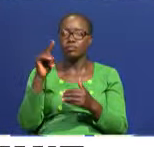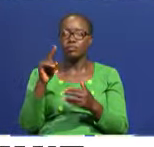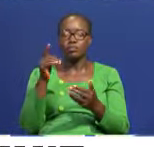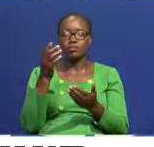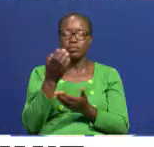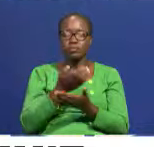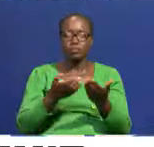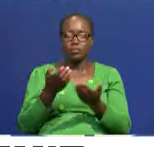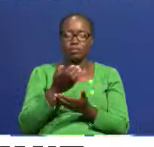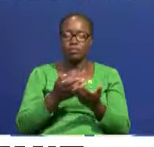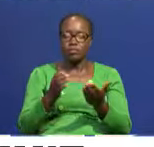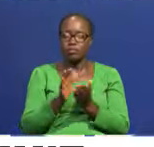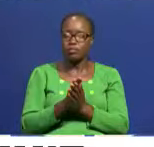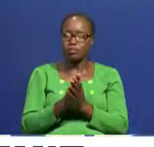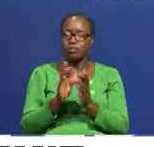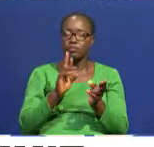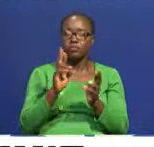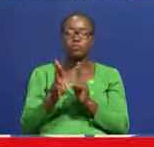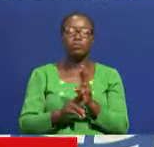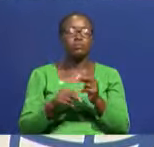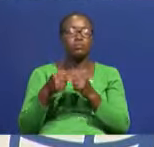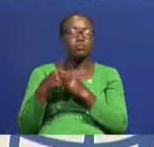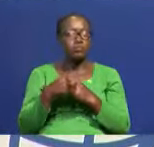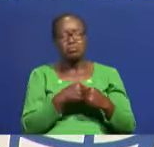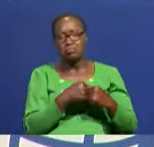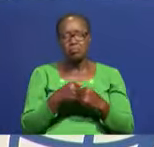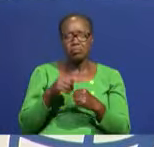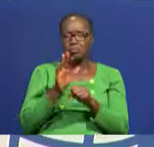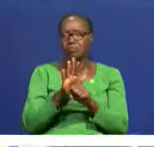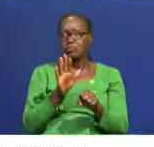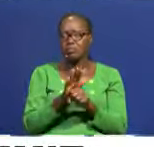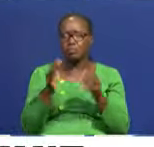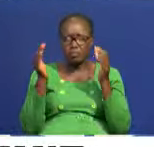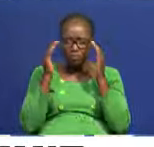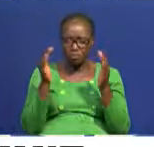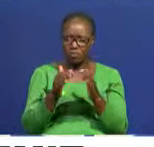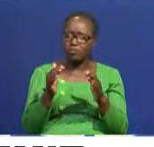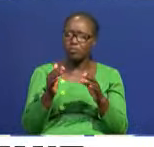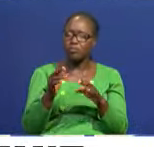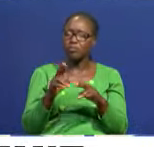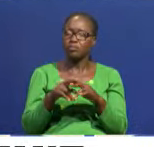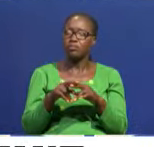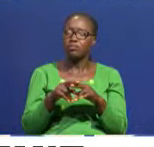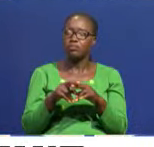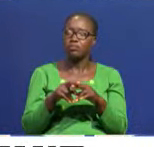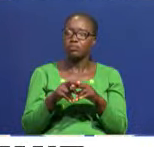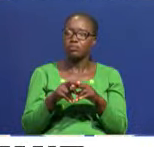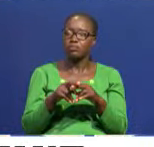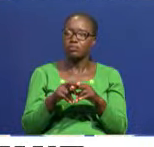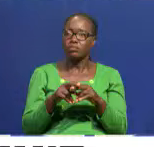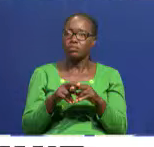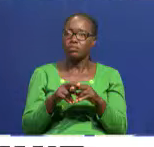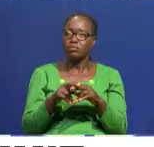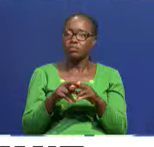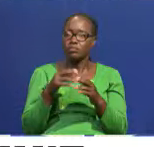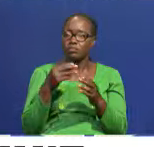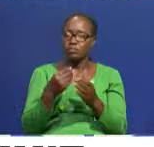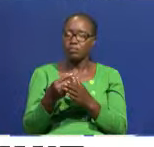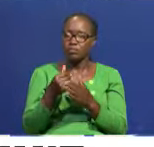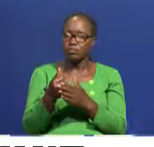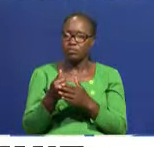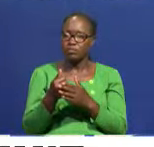reforms amid challenges, focusing our attention on